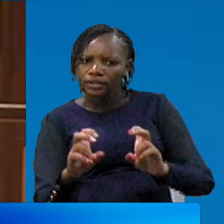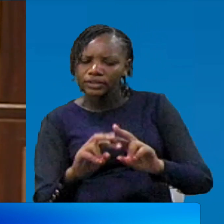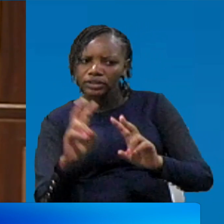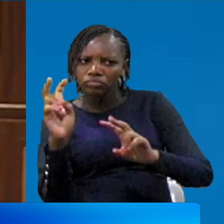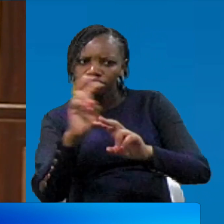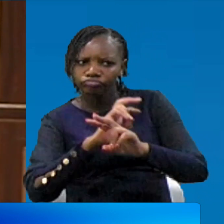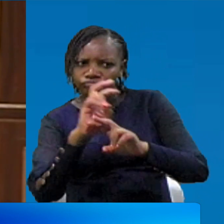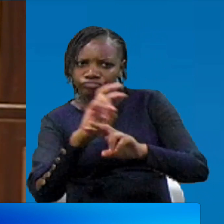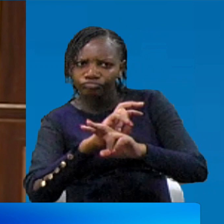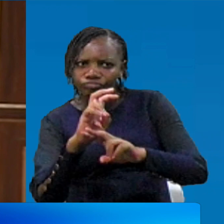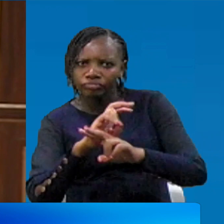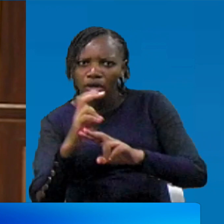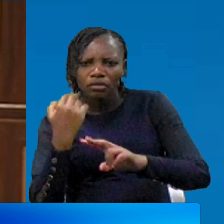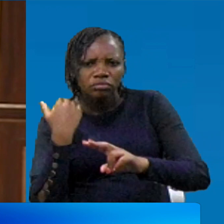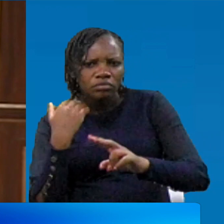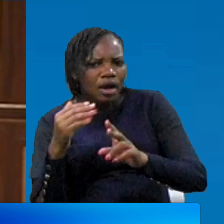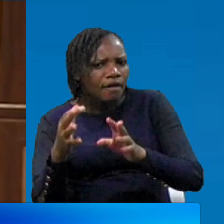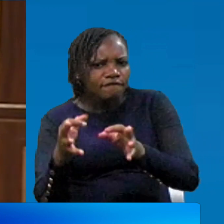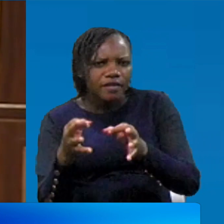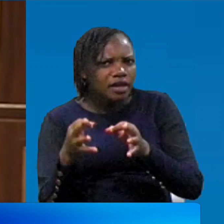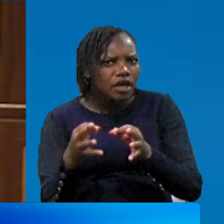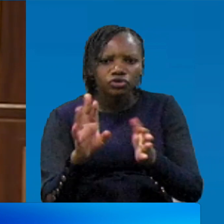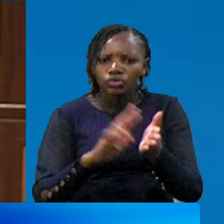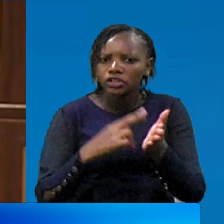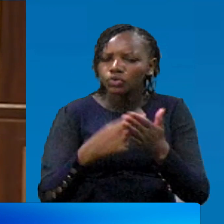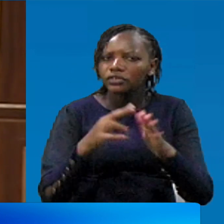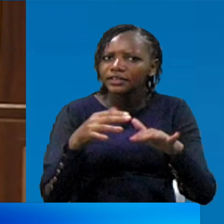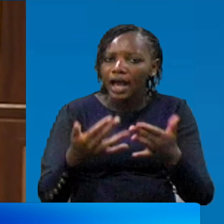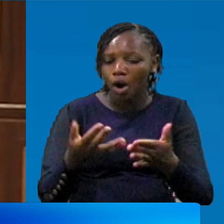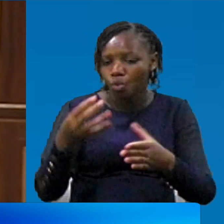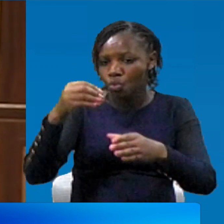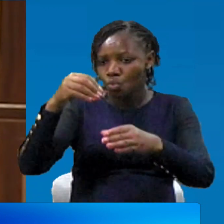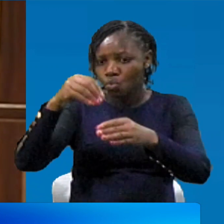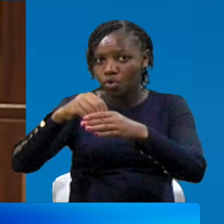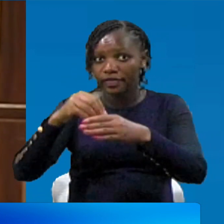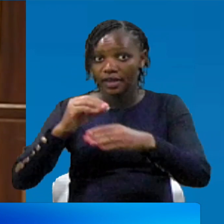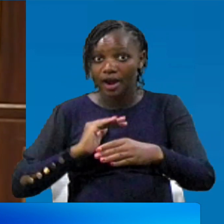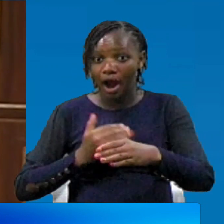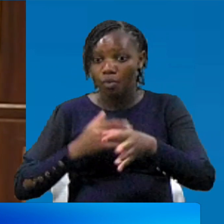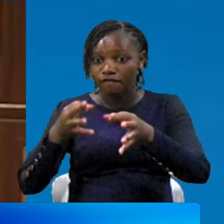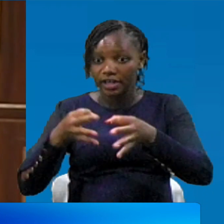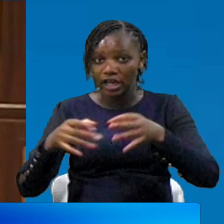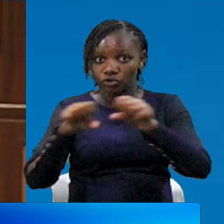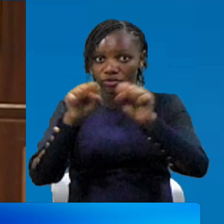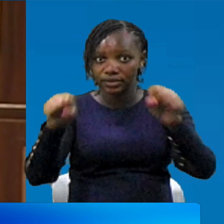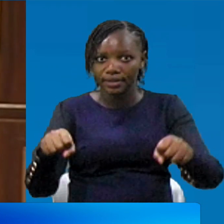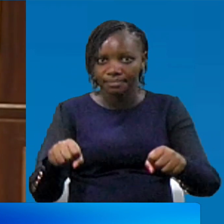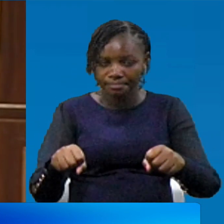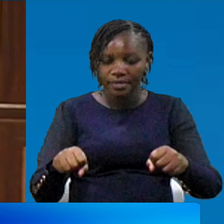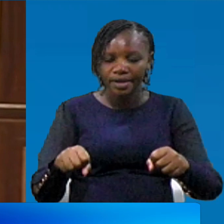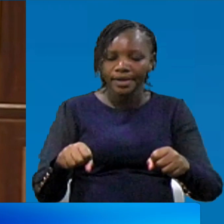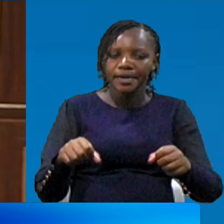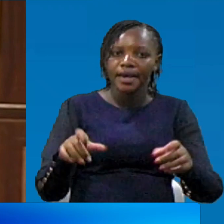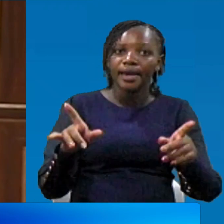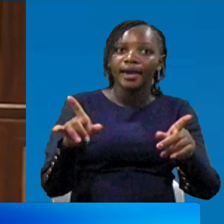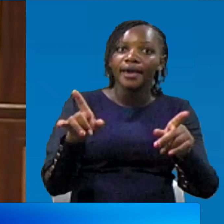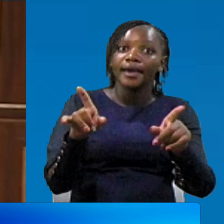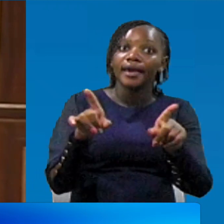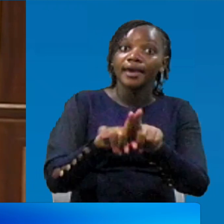inflows and outflows of financial resources into our financial system. And